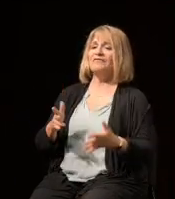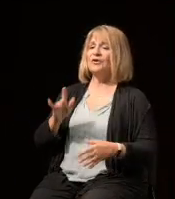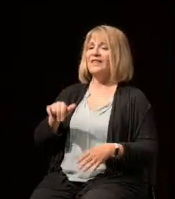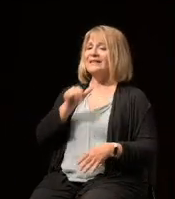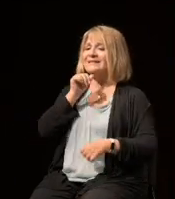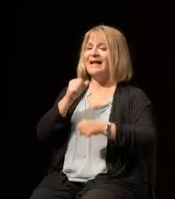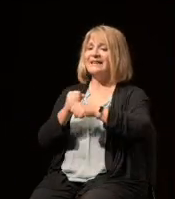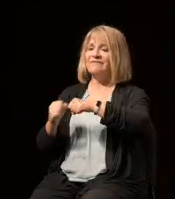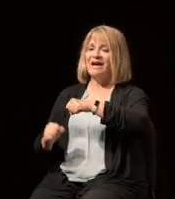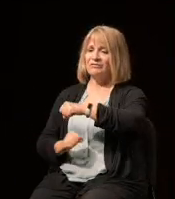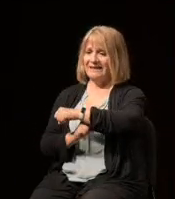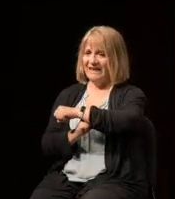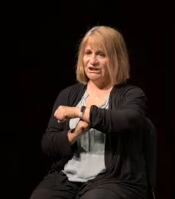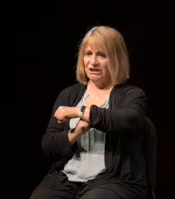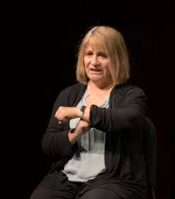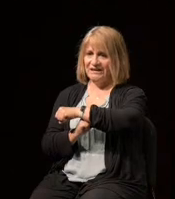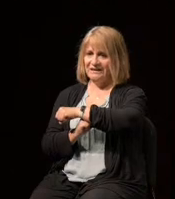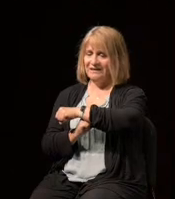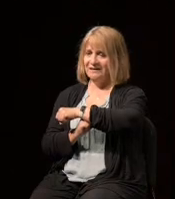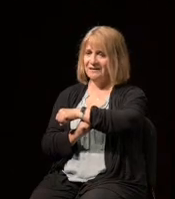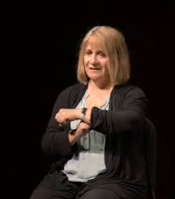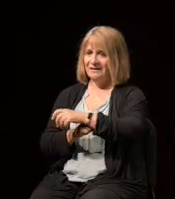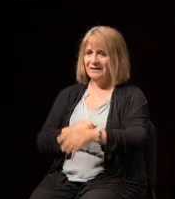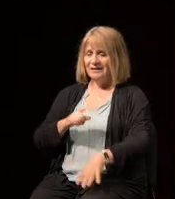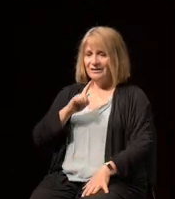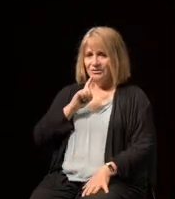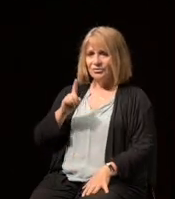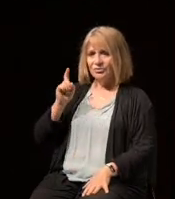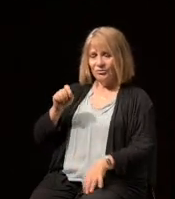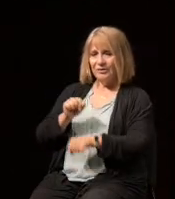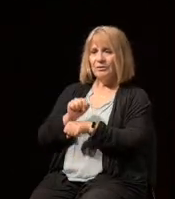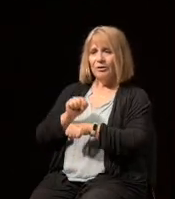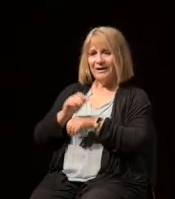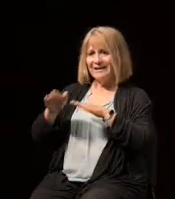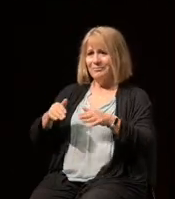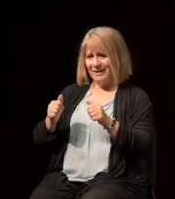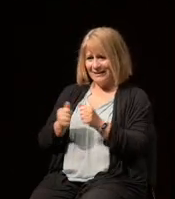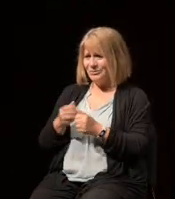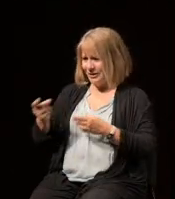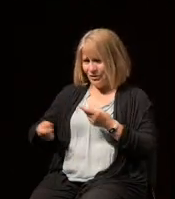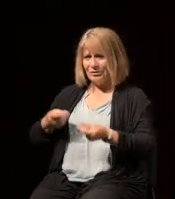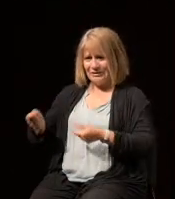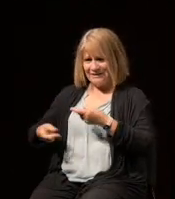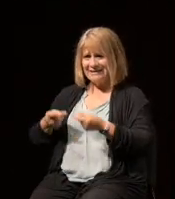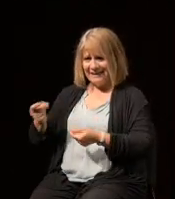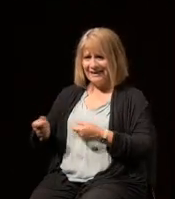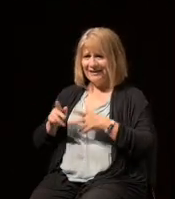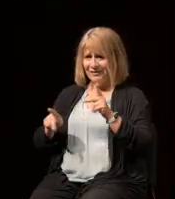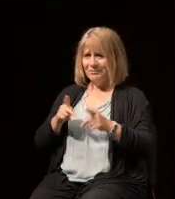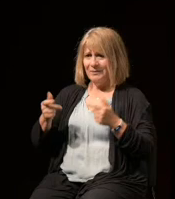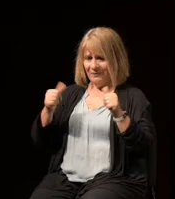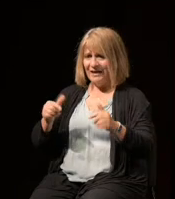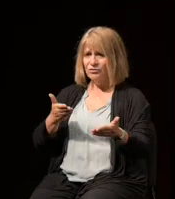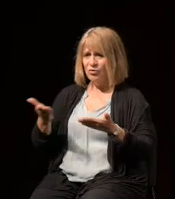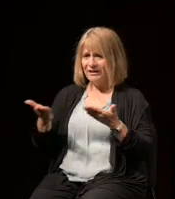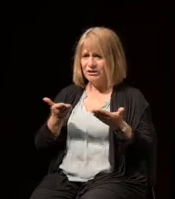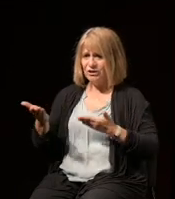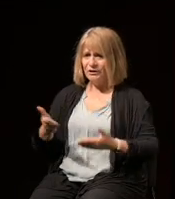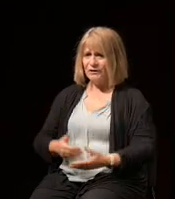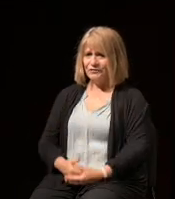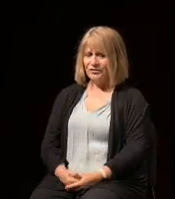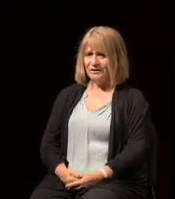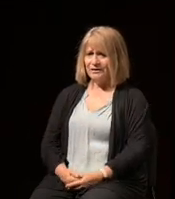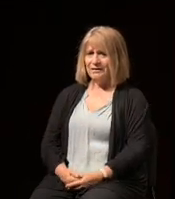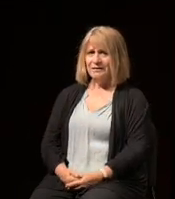foundation, that indeed you work at the pace and the urgency of the people you're trying to serve.